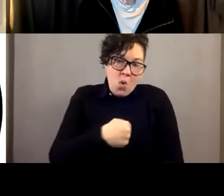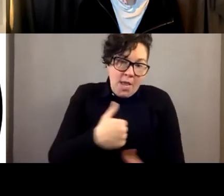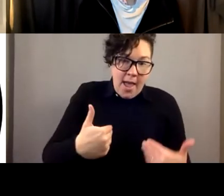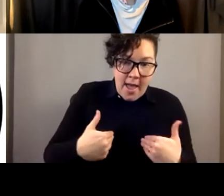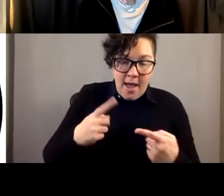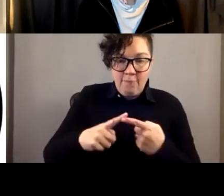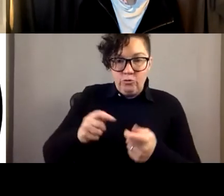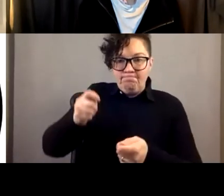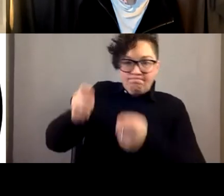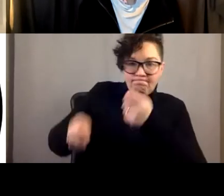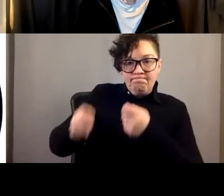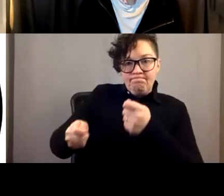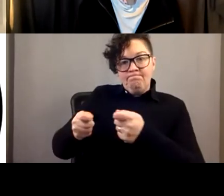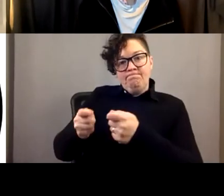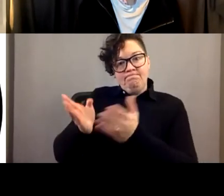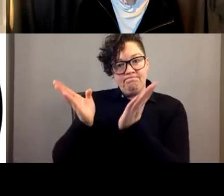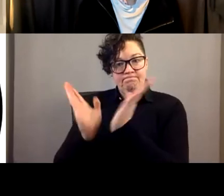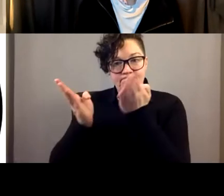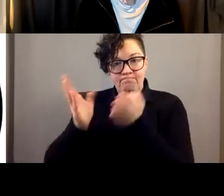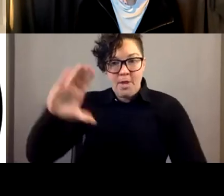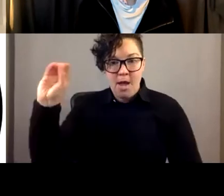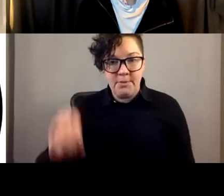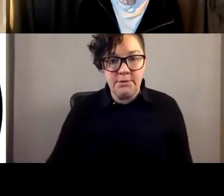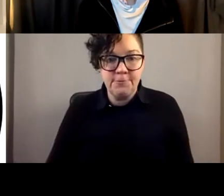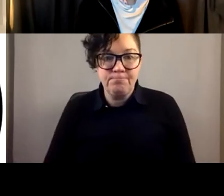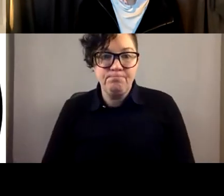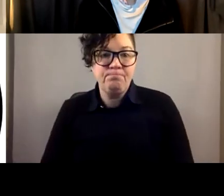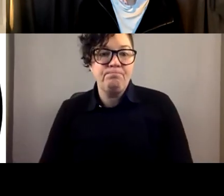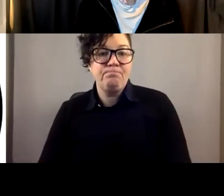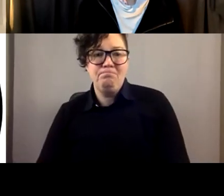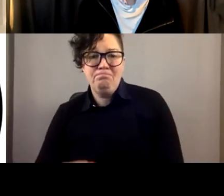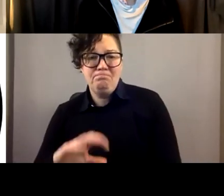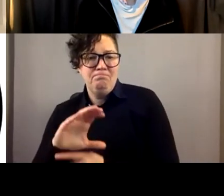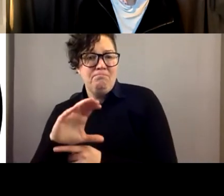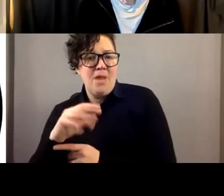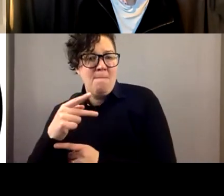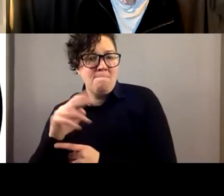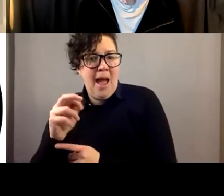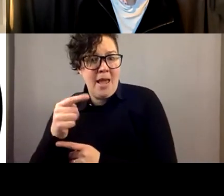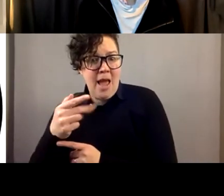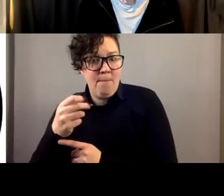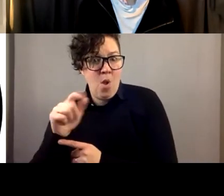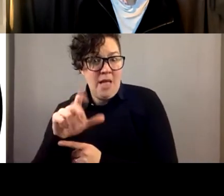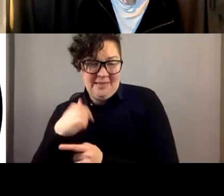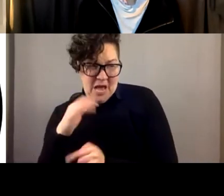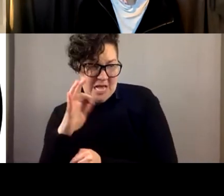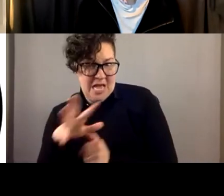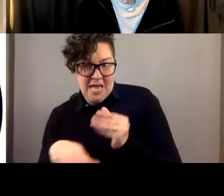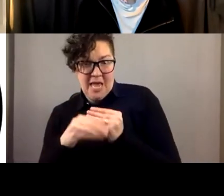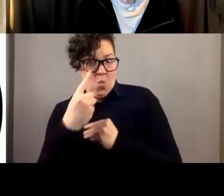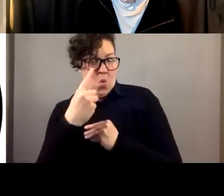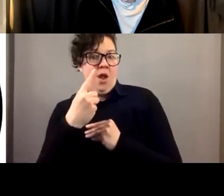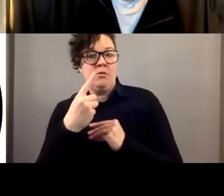Mm-hmm. You know, one encouraging sign, if I could jump in, Professor Wells, is